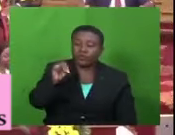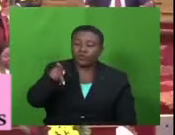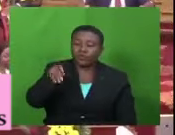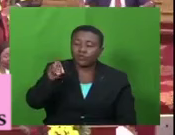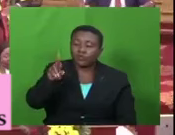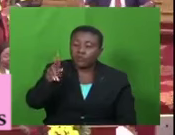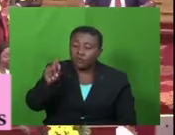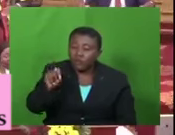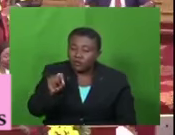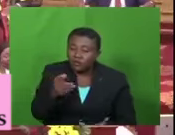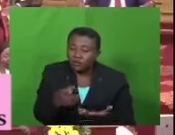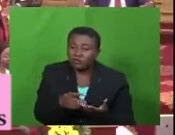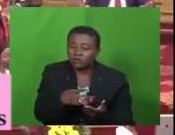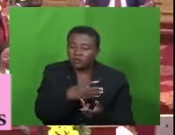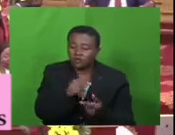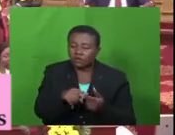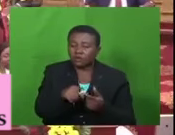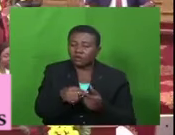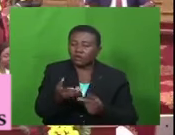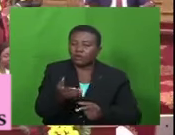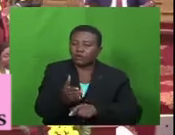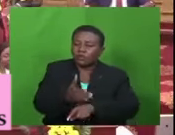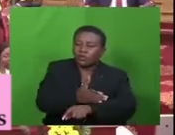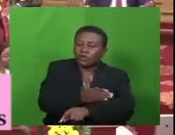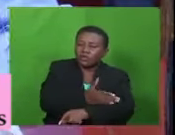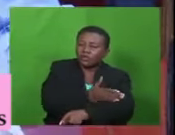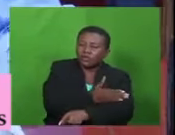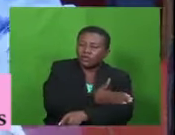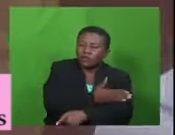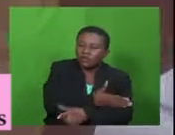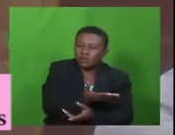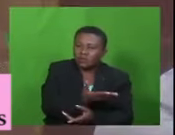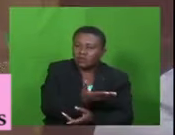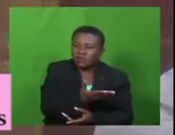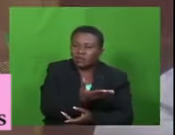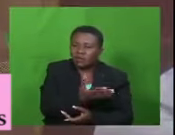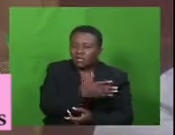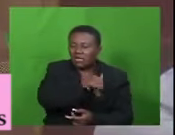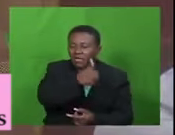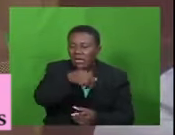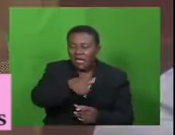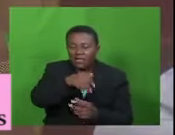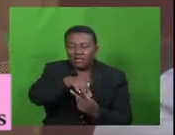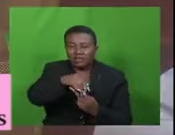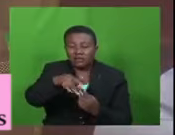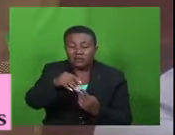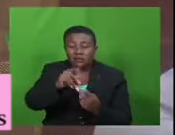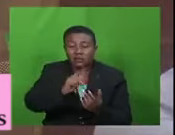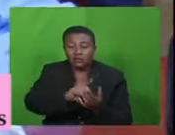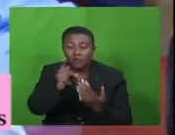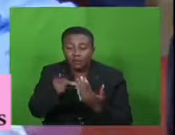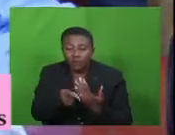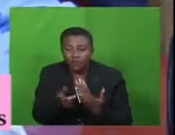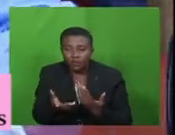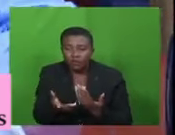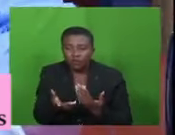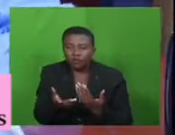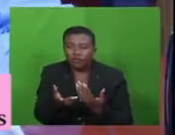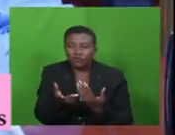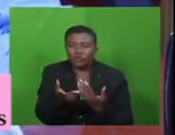term. Enhance domestic productive capacity in selected products. Generate widespread